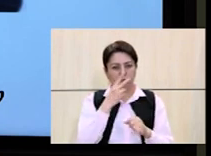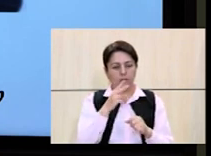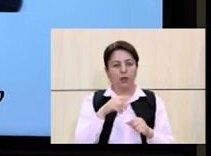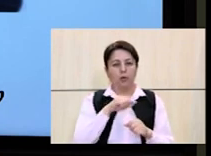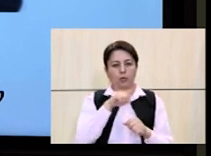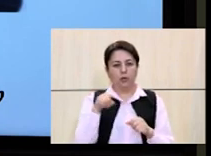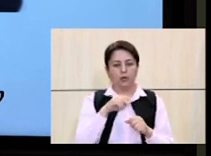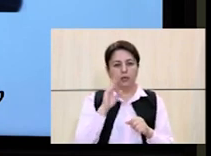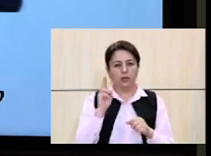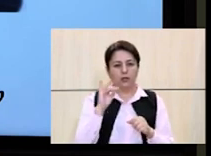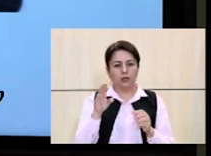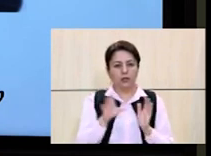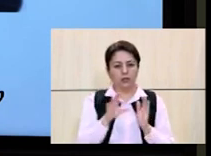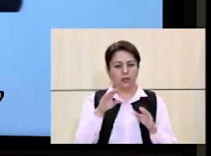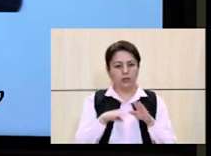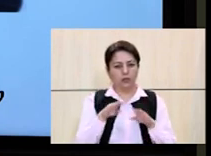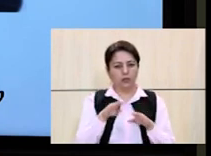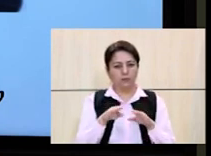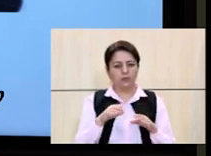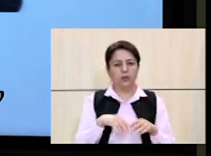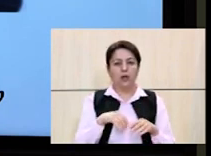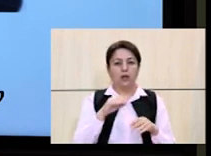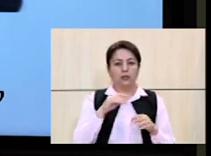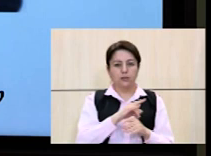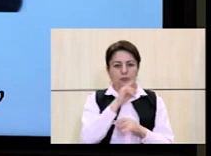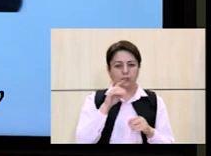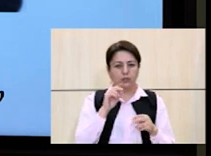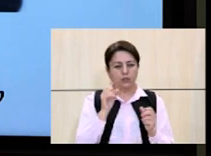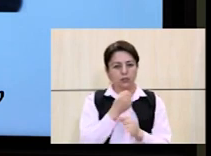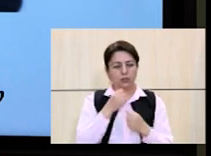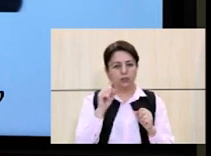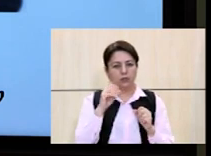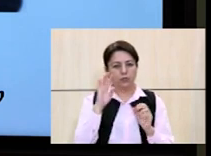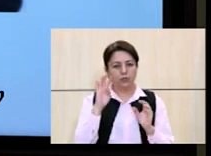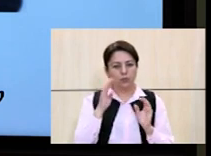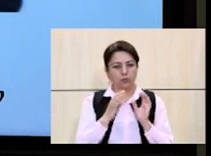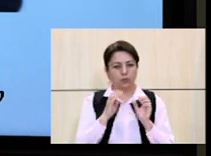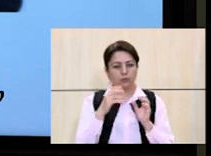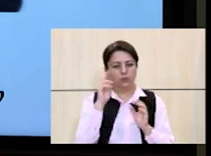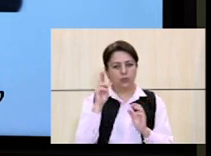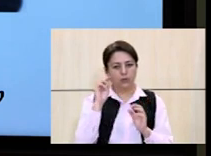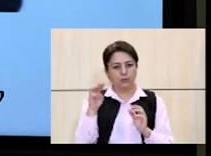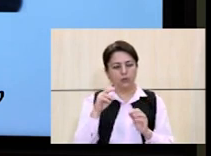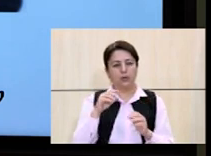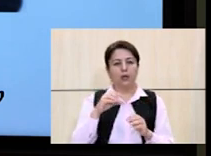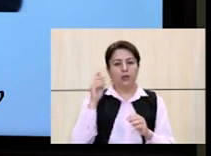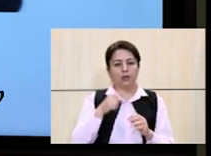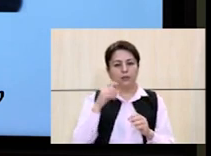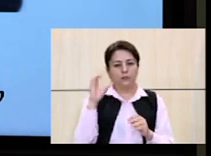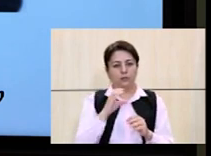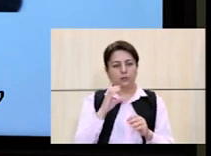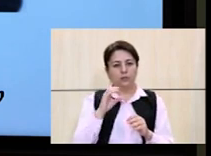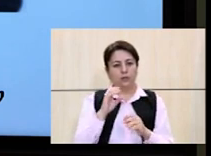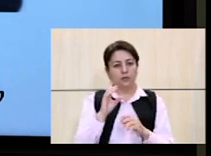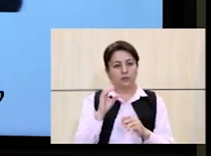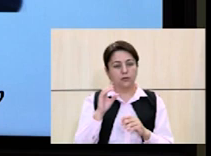kinetik energiyalarini taqqoslaymiz. Demak, samolyotning tezligi 900 km taqsim soatga teng. Avtomashinaning